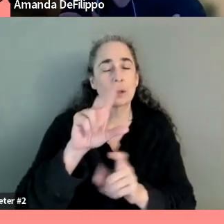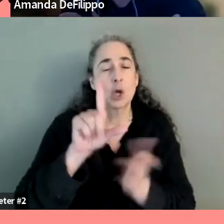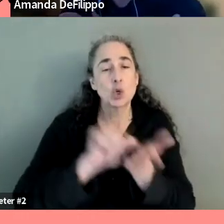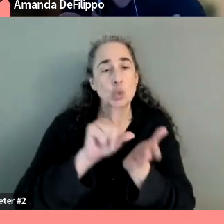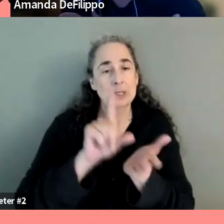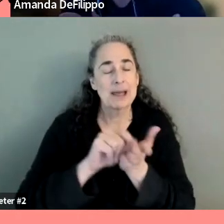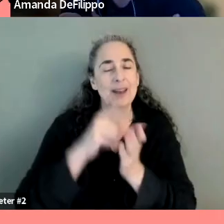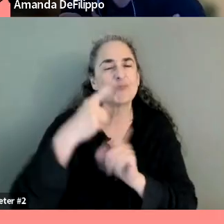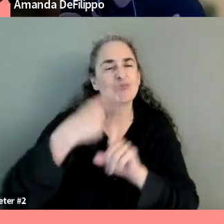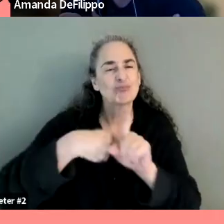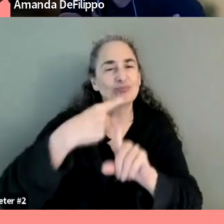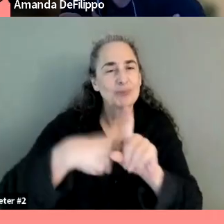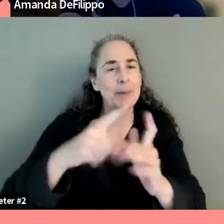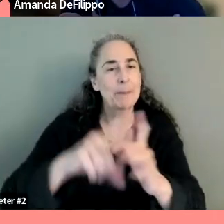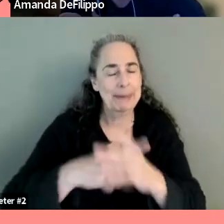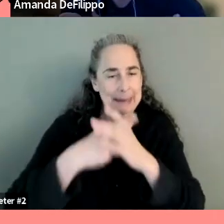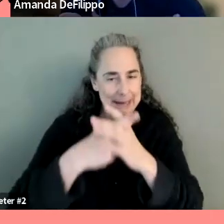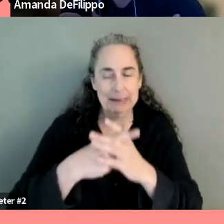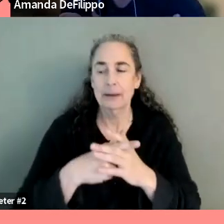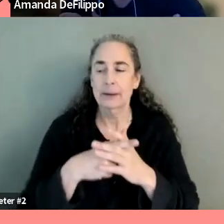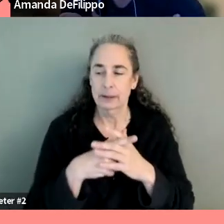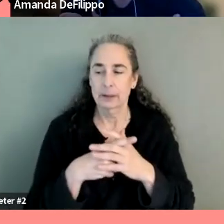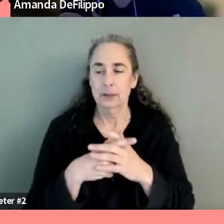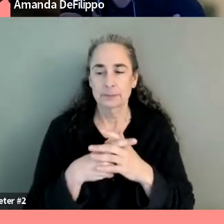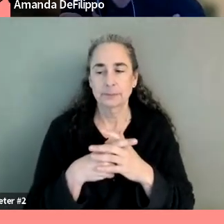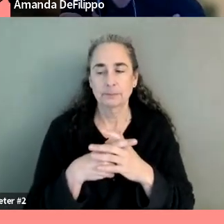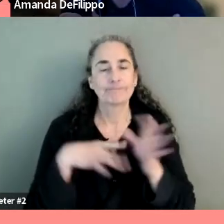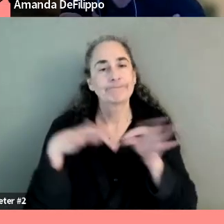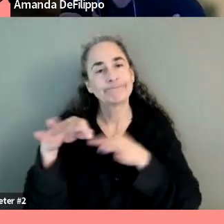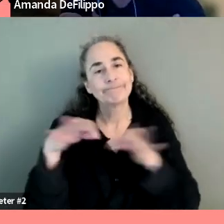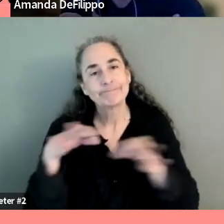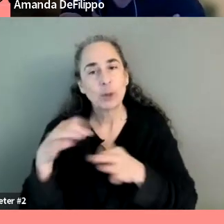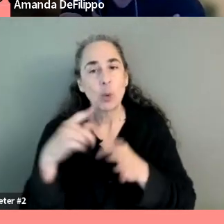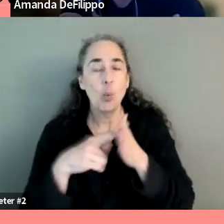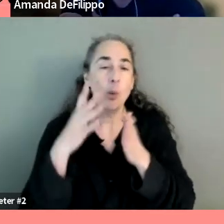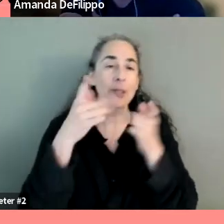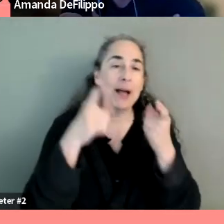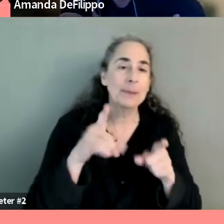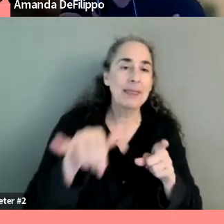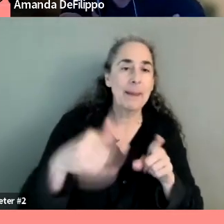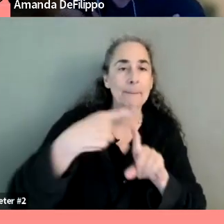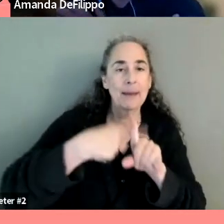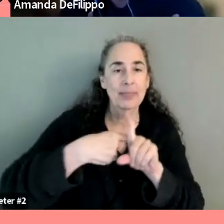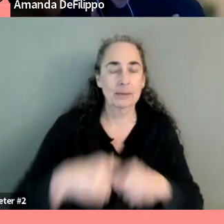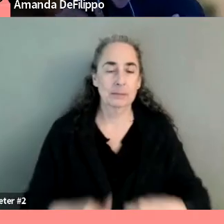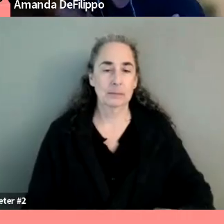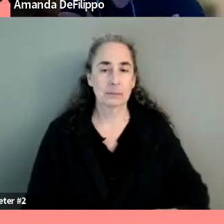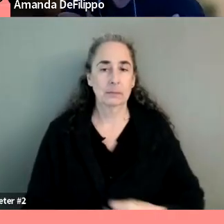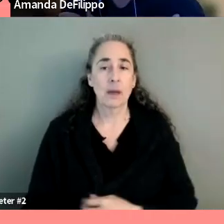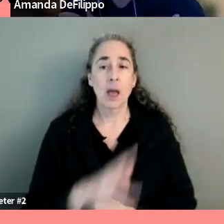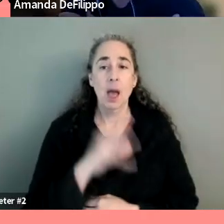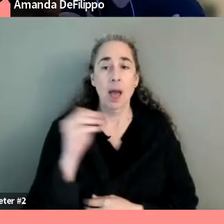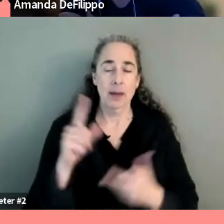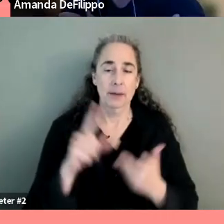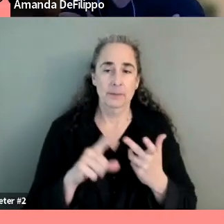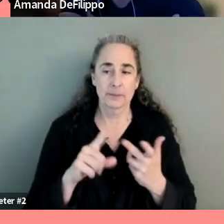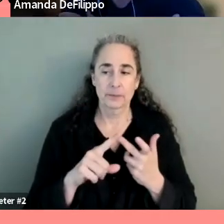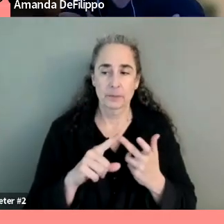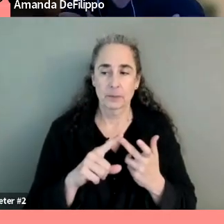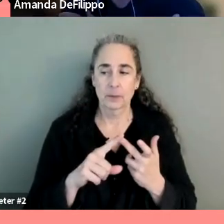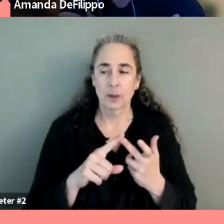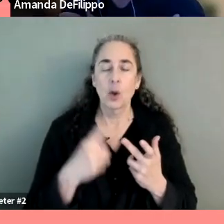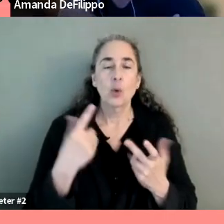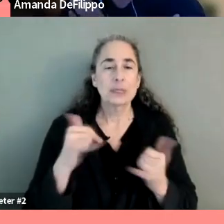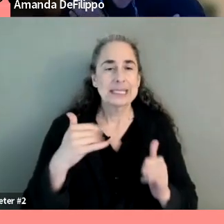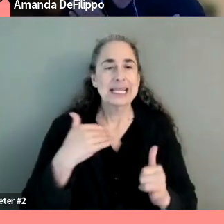out every month at the beginning and kind of tells you what's going to be happening that month. And we still have